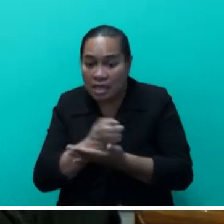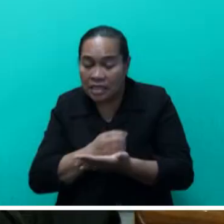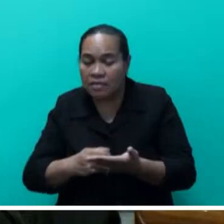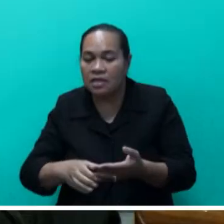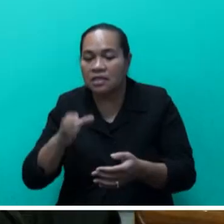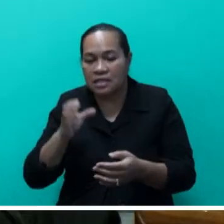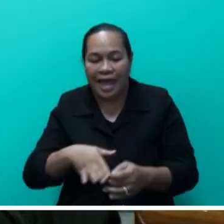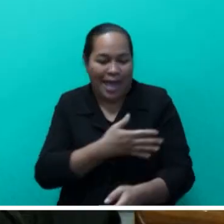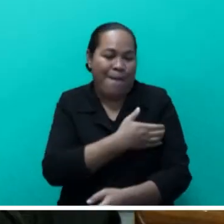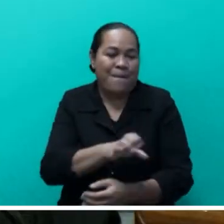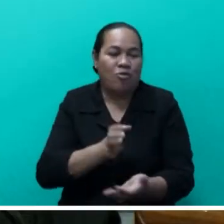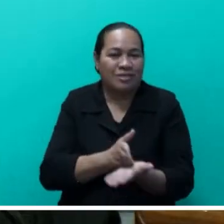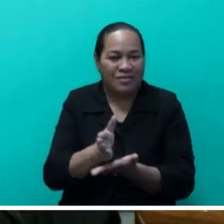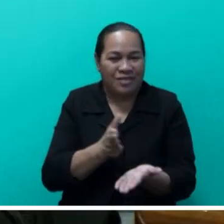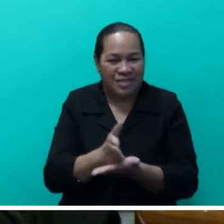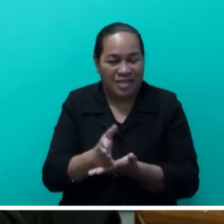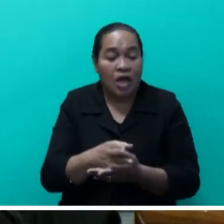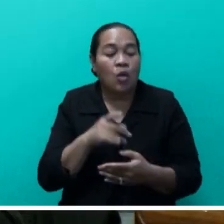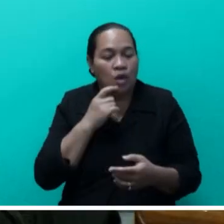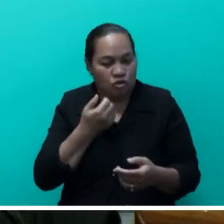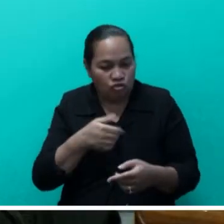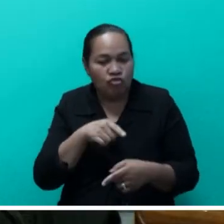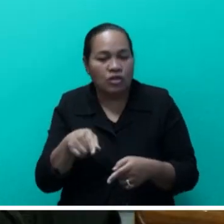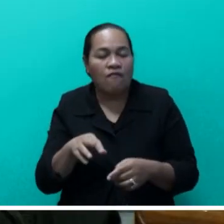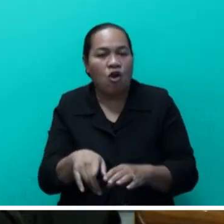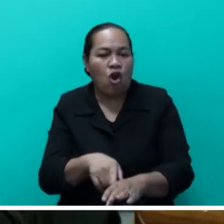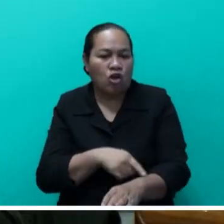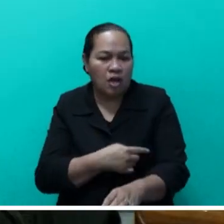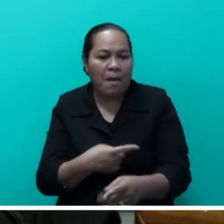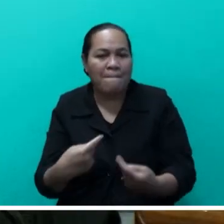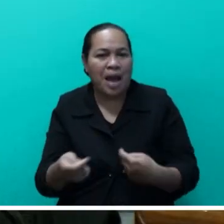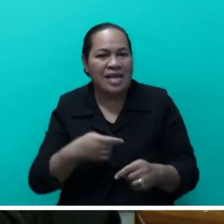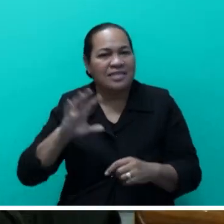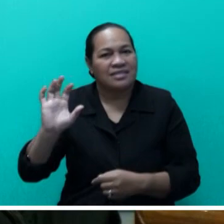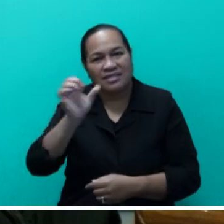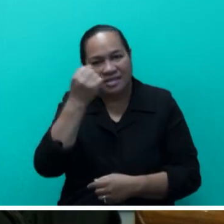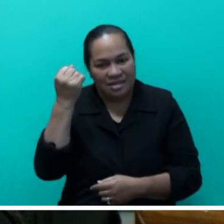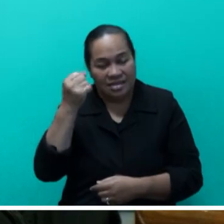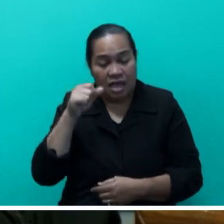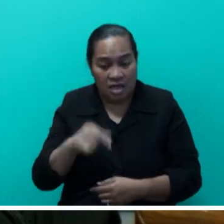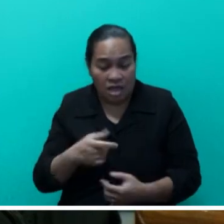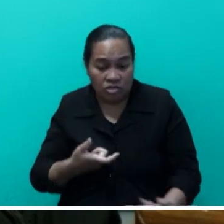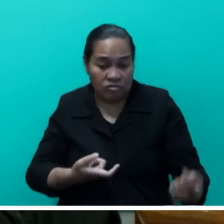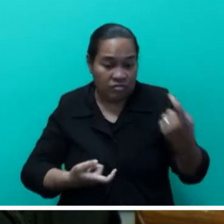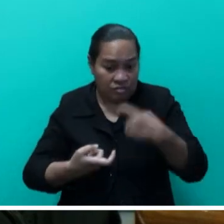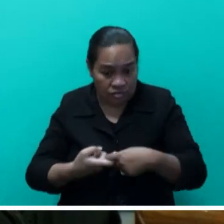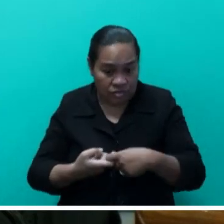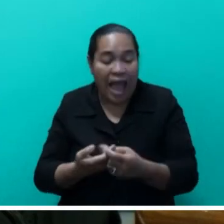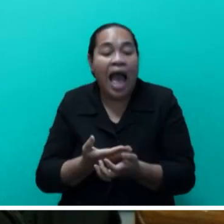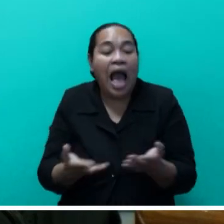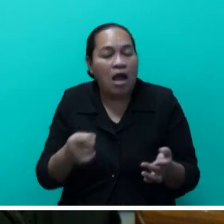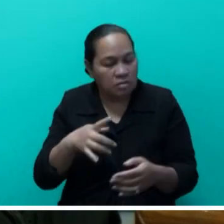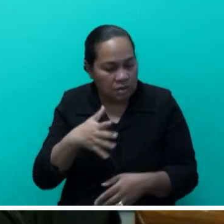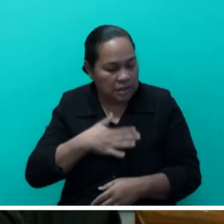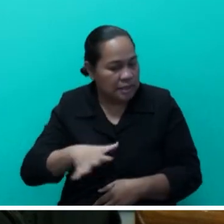Services, the Ministry engages customers for long-term marketplace success. This engagement strategy includes how the Ministry